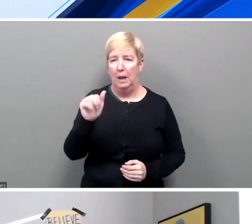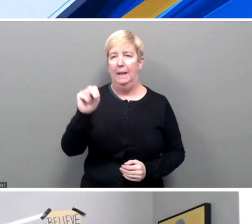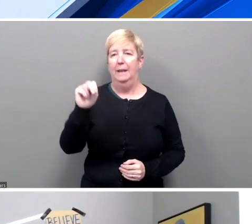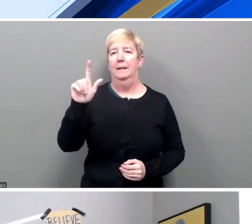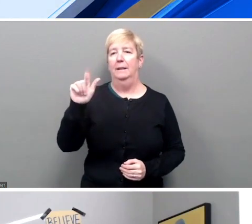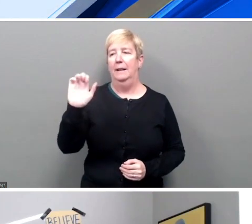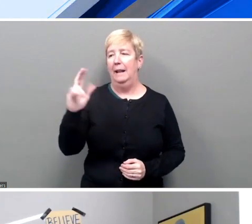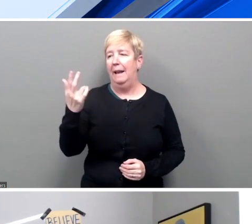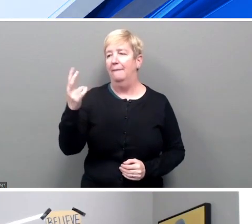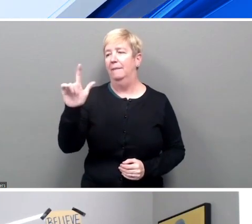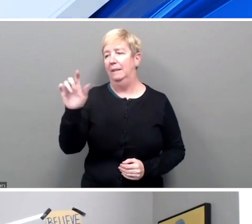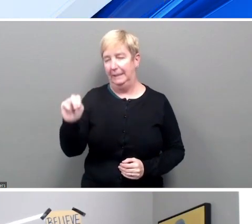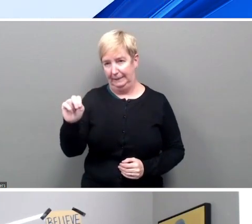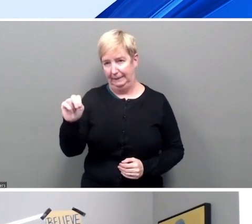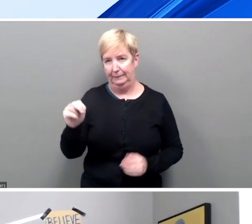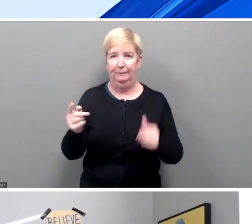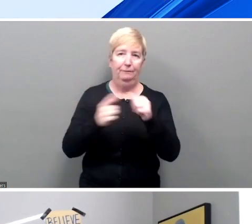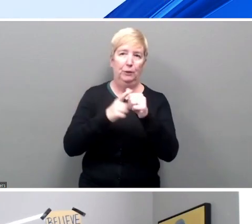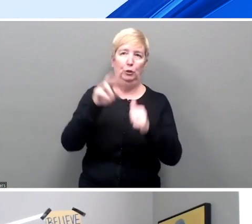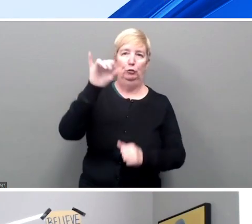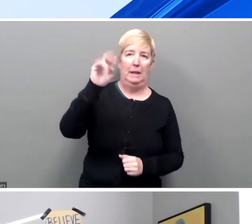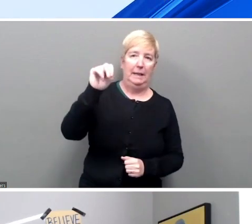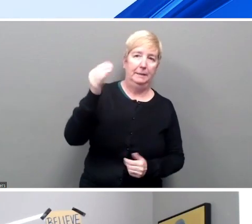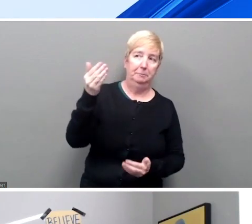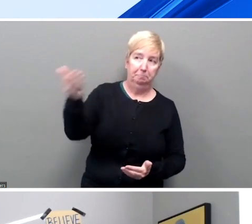Laughlin. Ryan, you are unmuted.